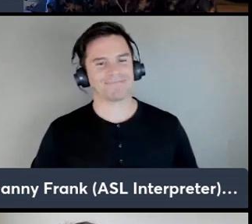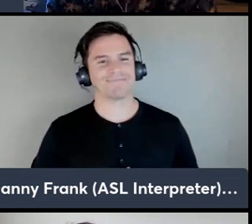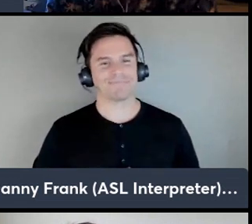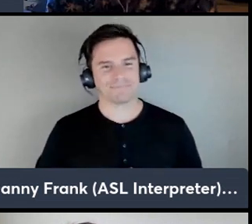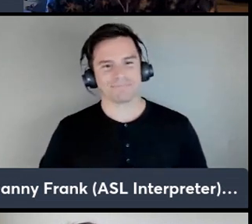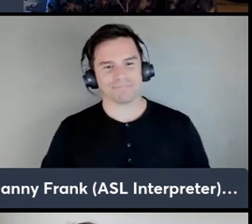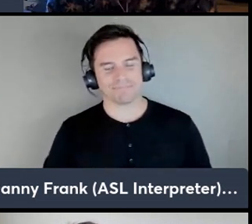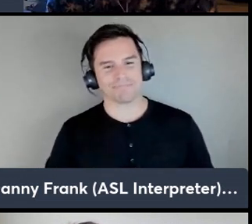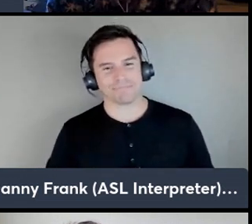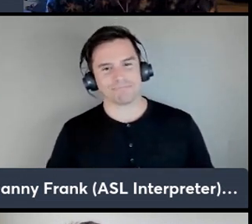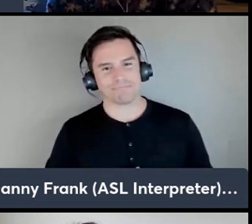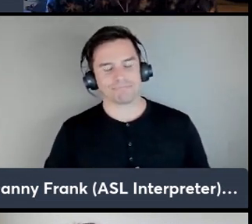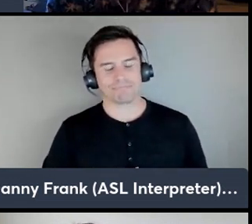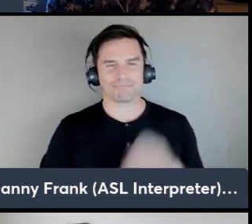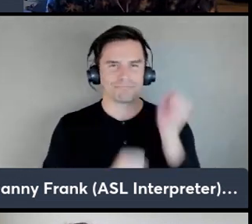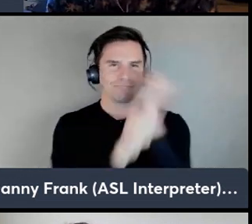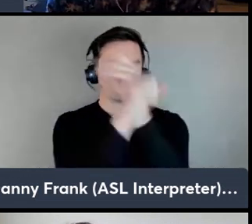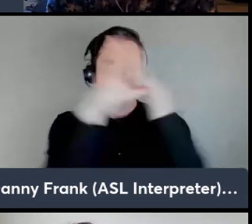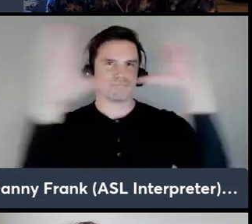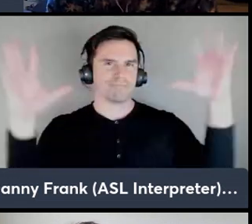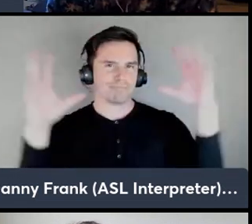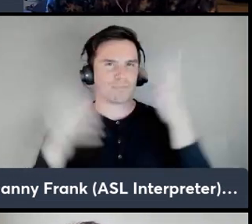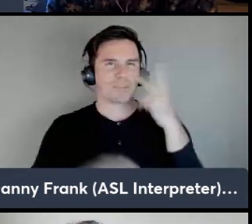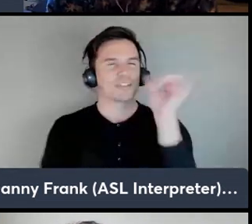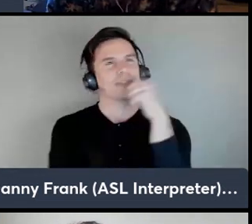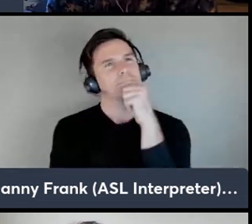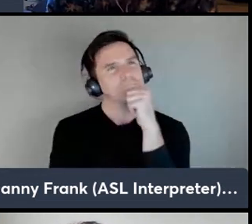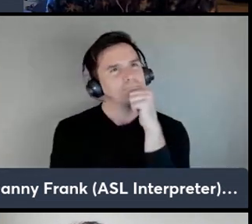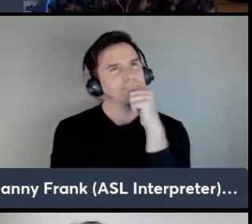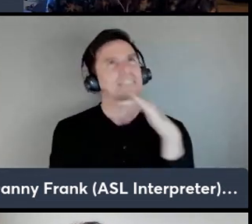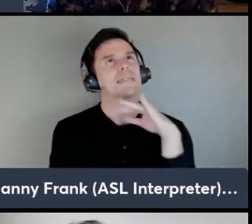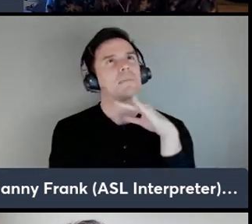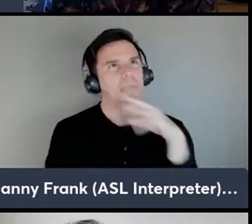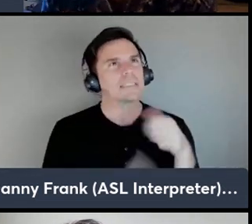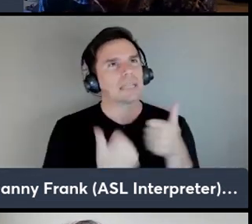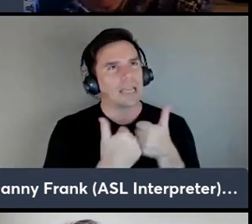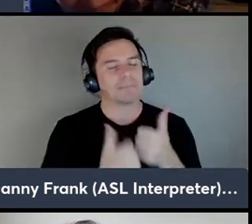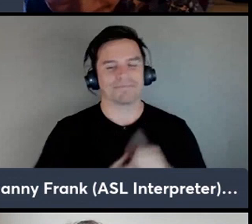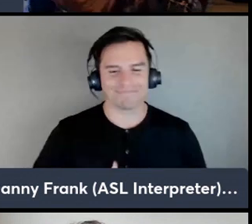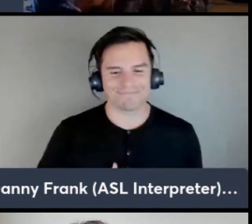just So you thinking can like a Exploding. mess. I know, very messy game.